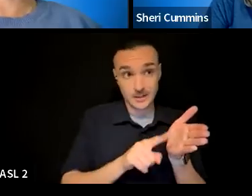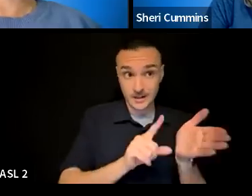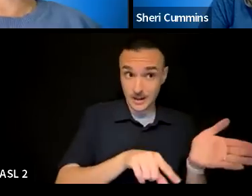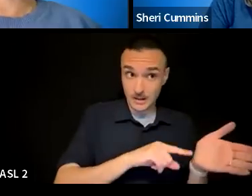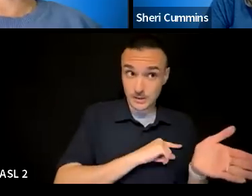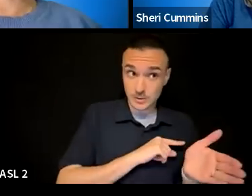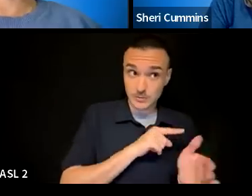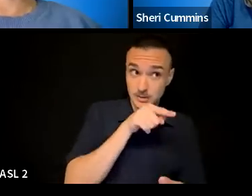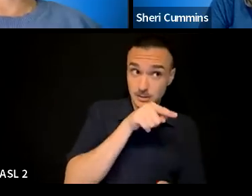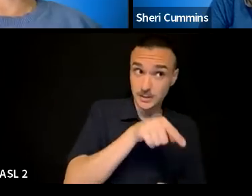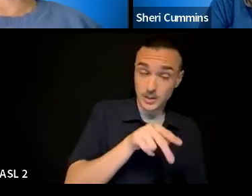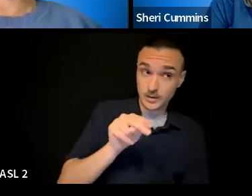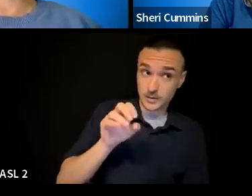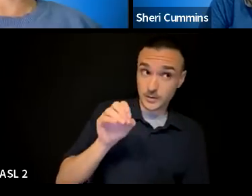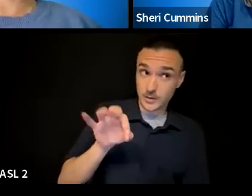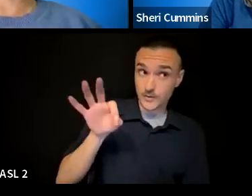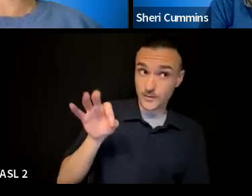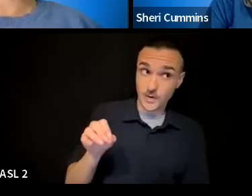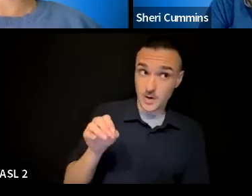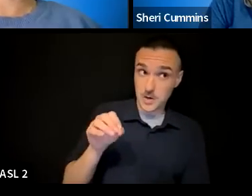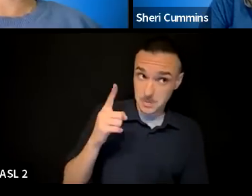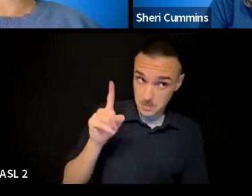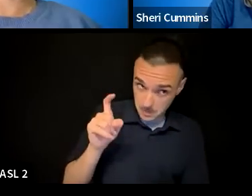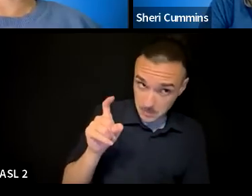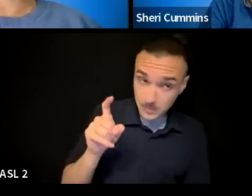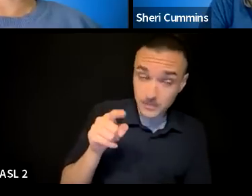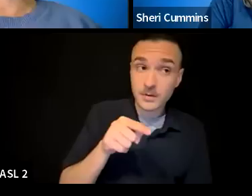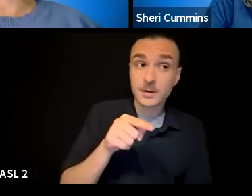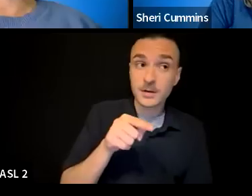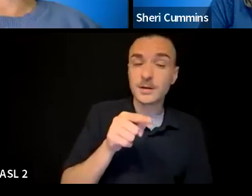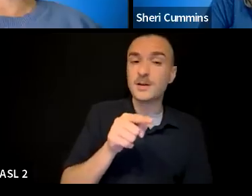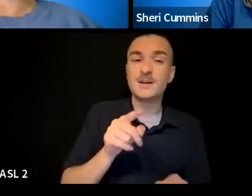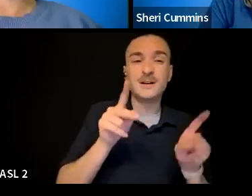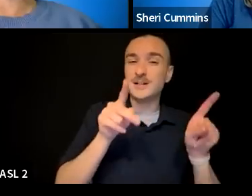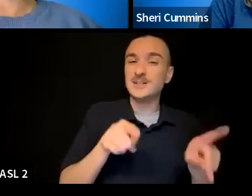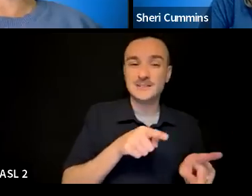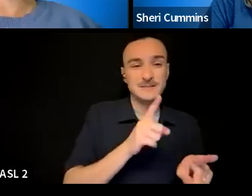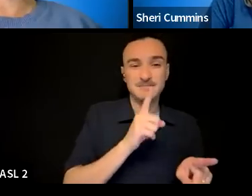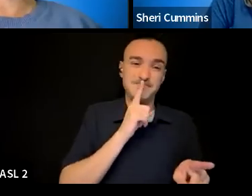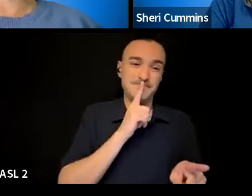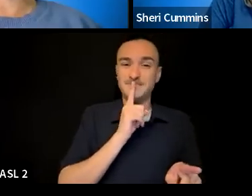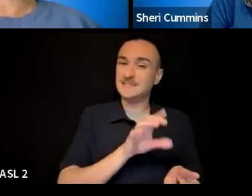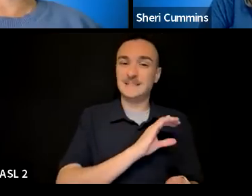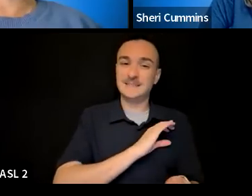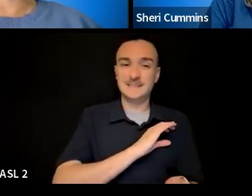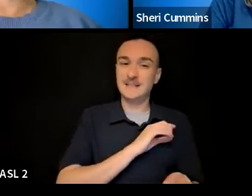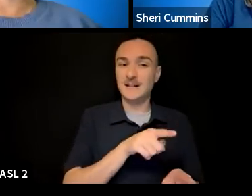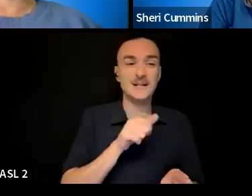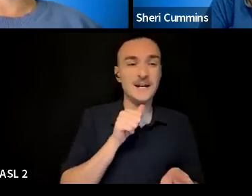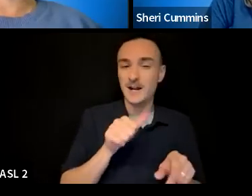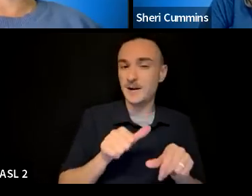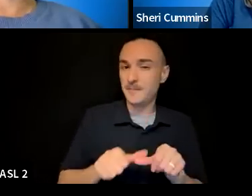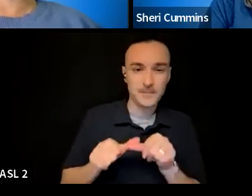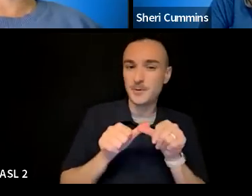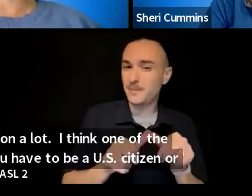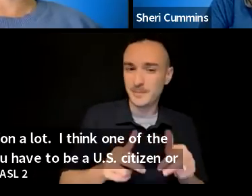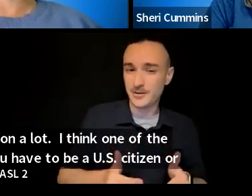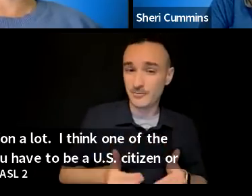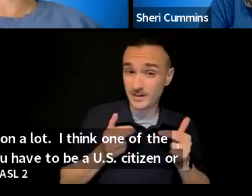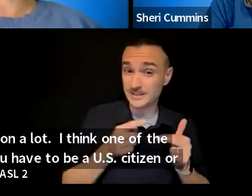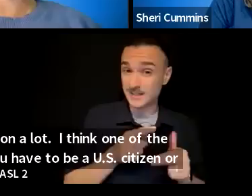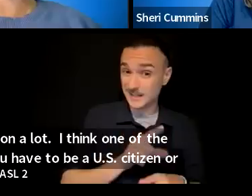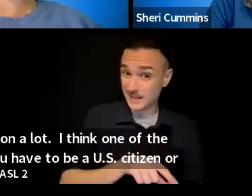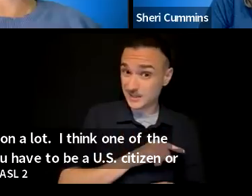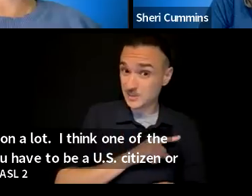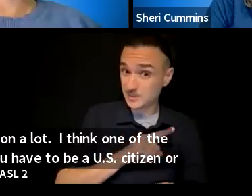to determine whether individuals who are not citizens or permanent residents are eligible to apply. Then you're also